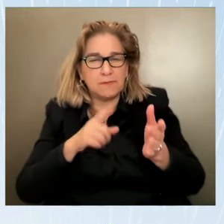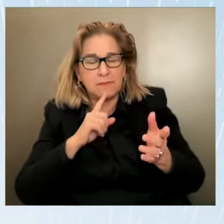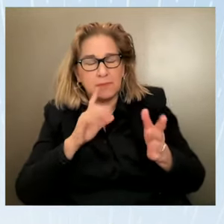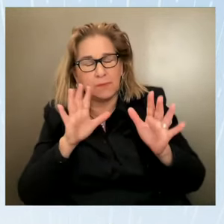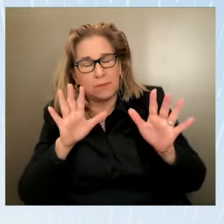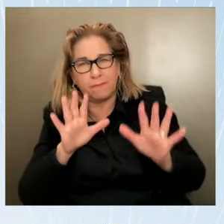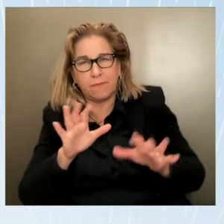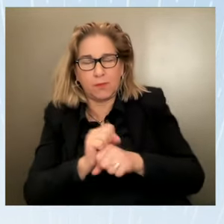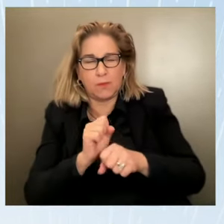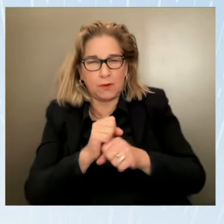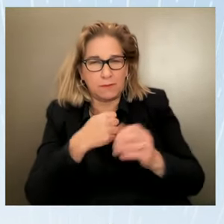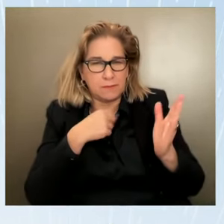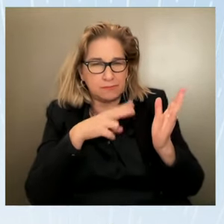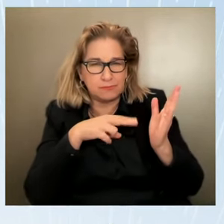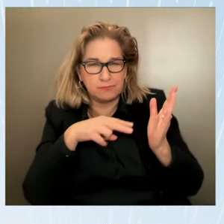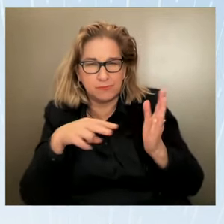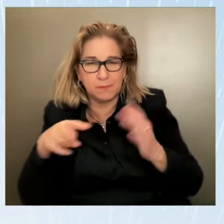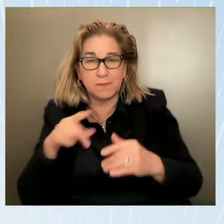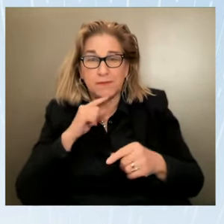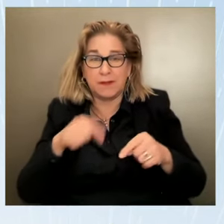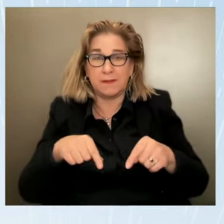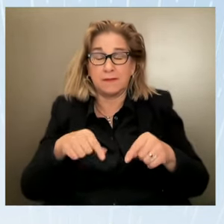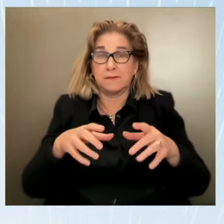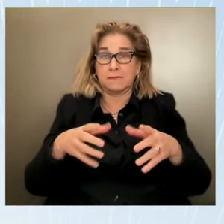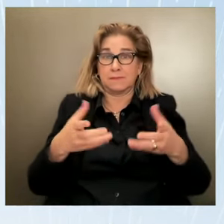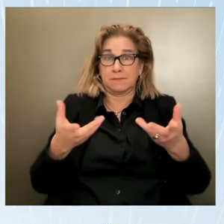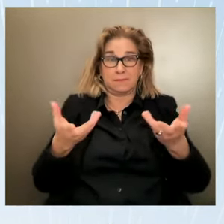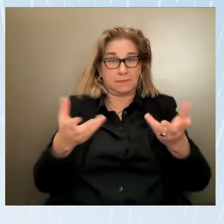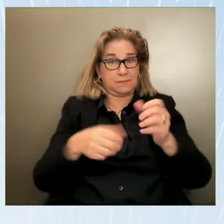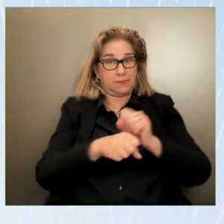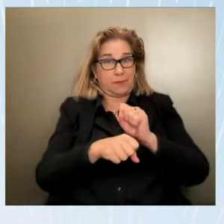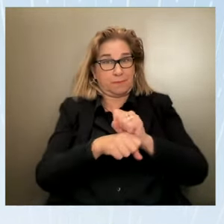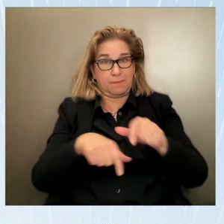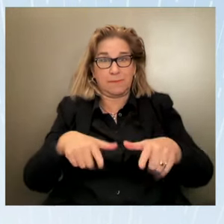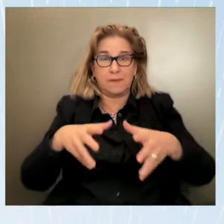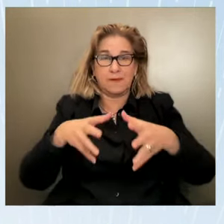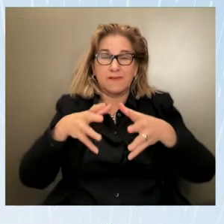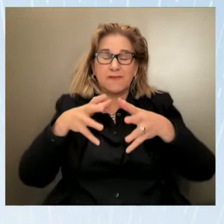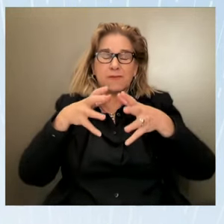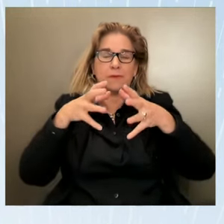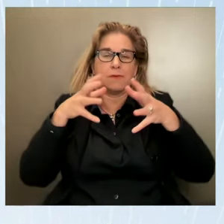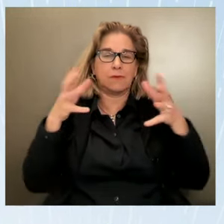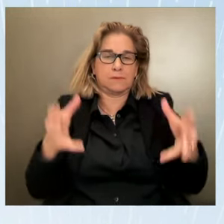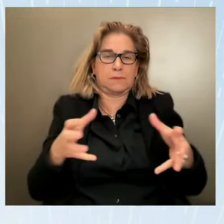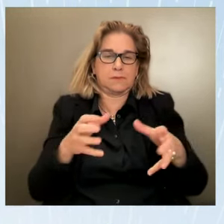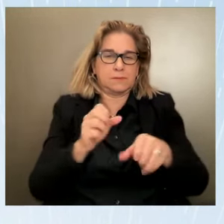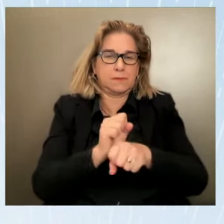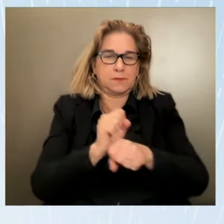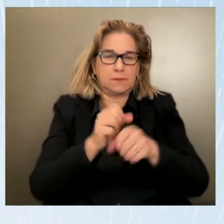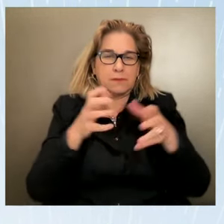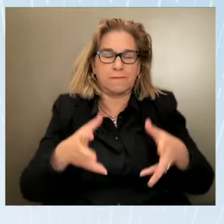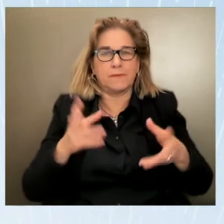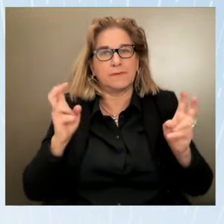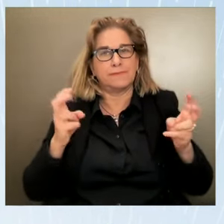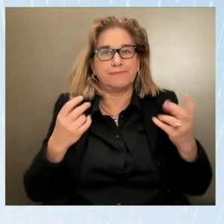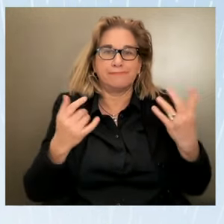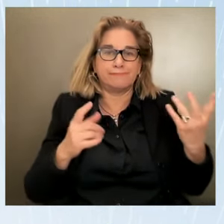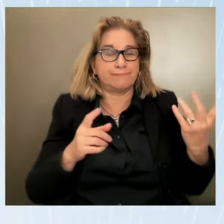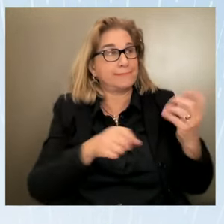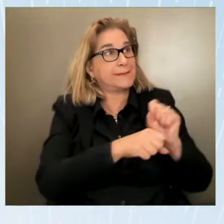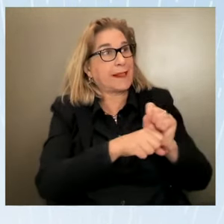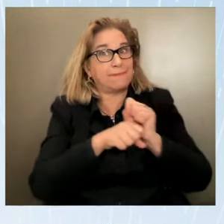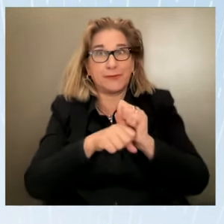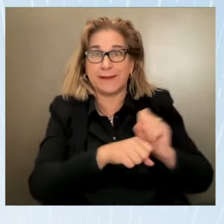modern slavery. It's an affront to our most sacred values, a cruel violation of fundamental human rights, and of